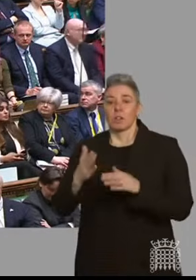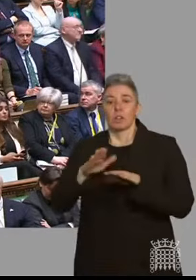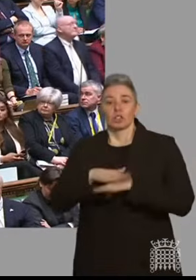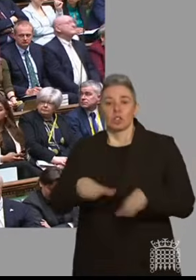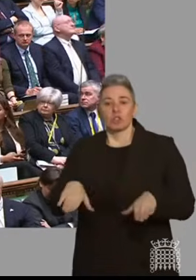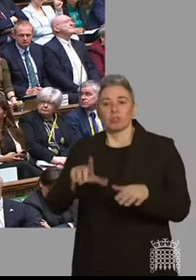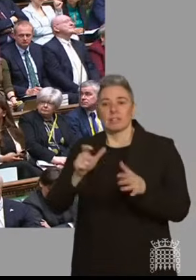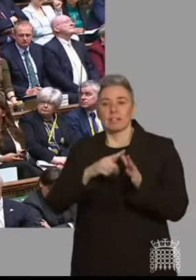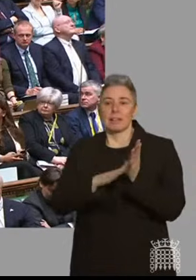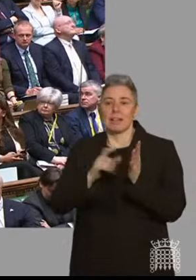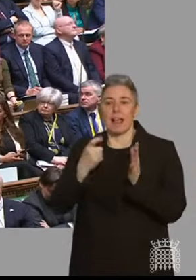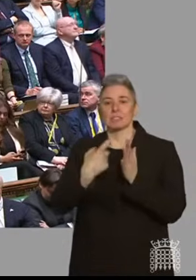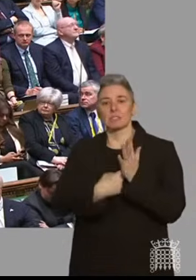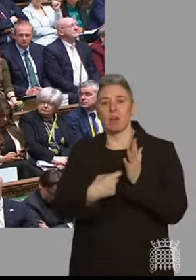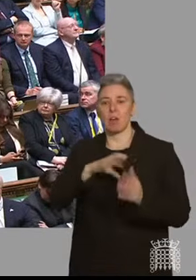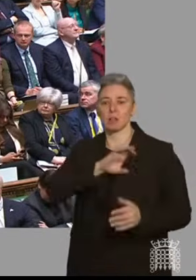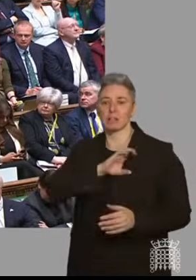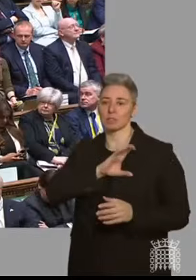And David.